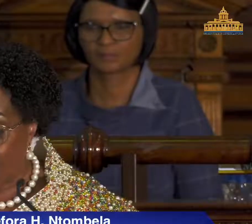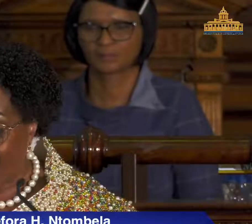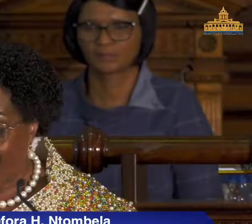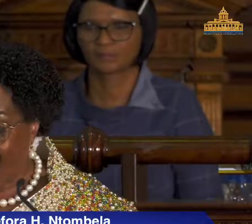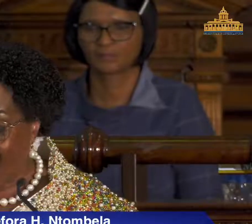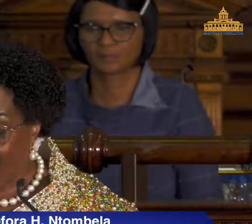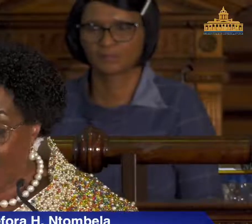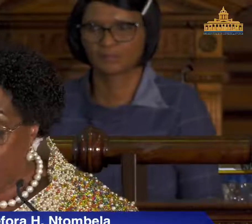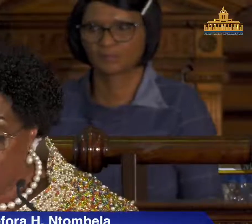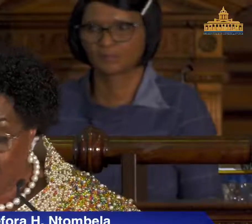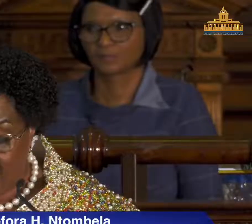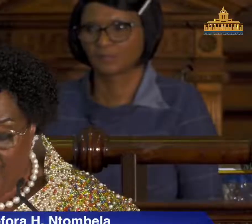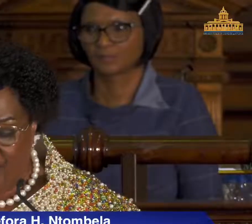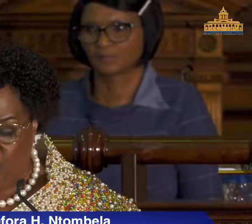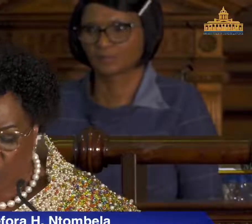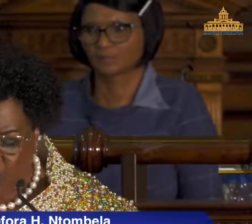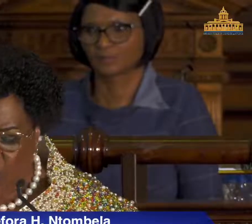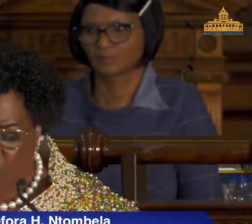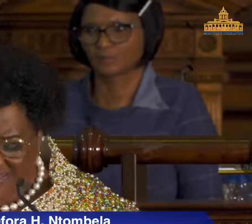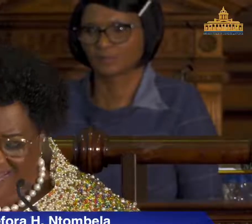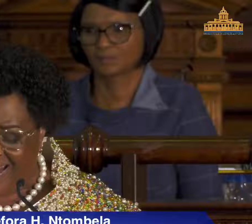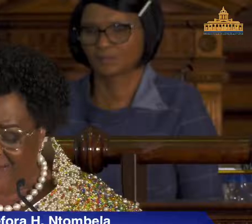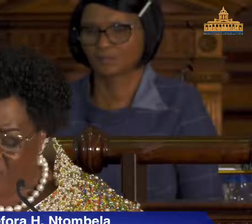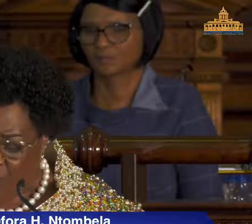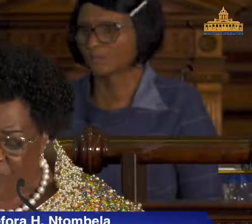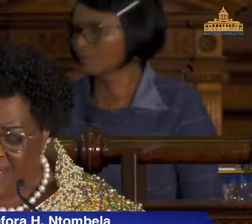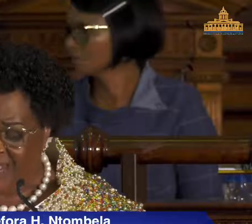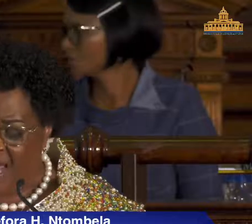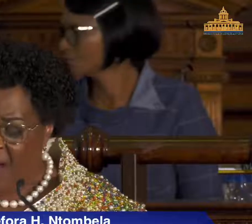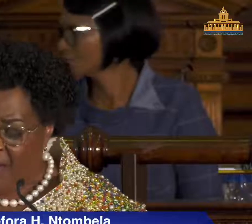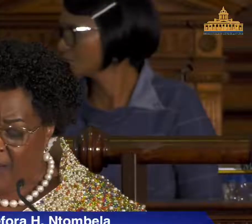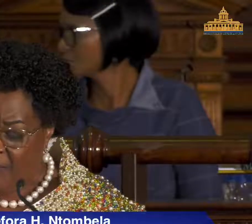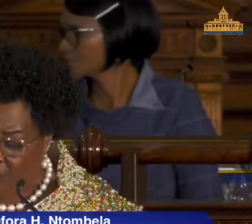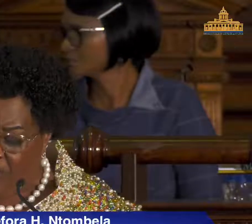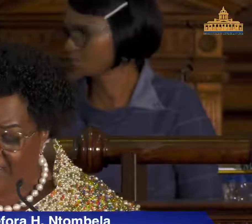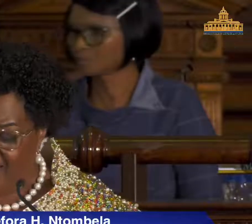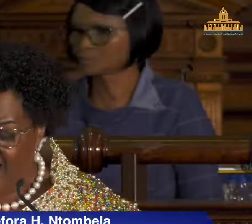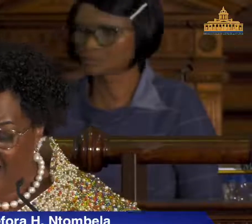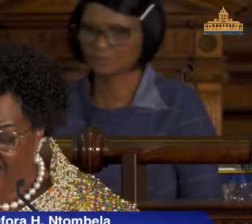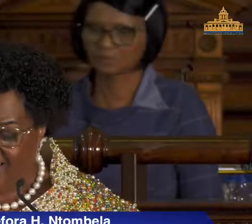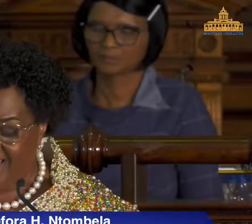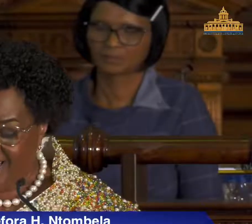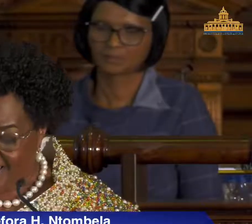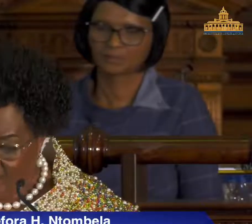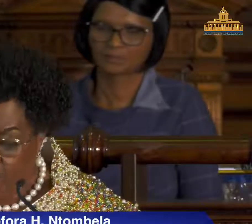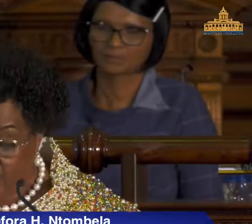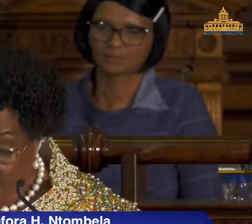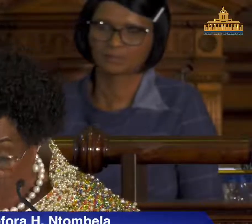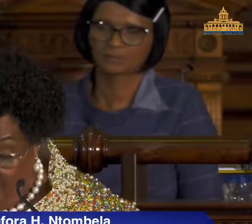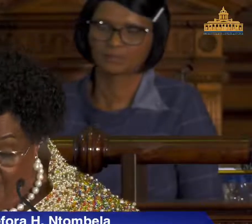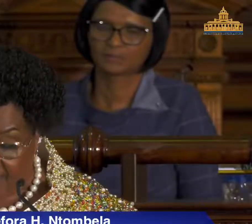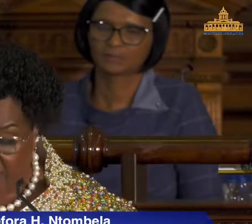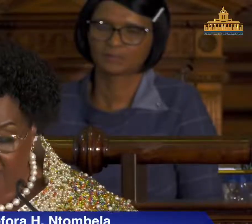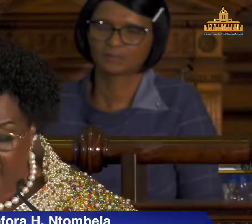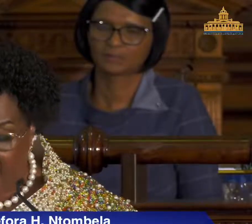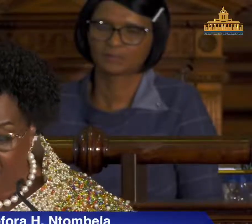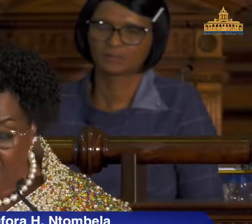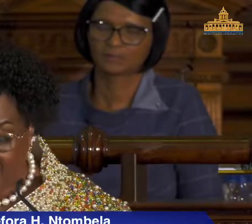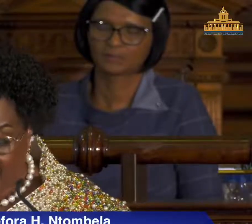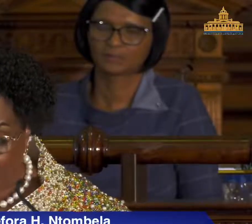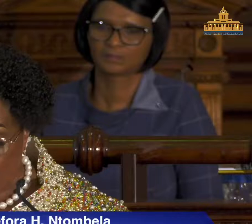people of their livelihoods, but also worsen unemployment, poverty, and